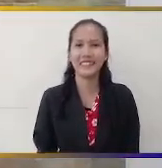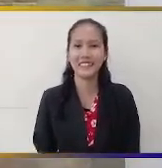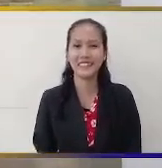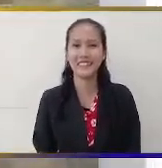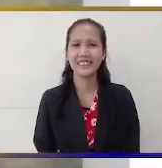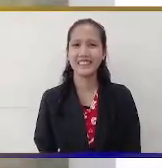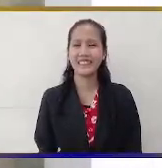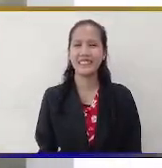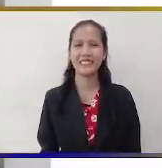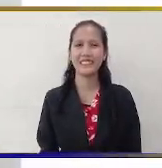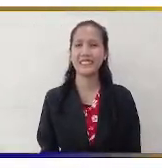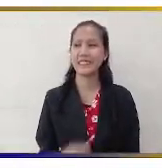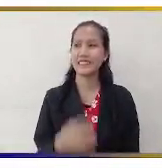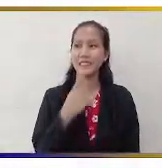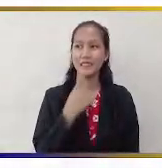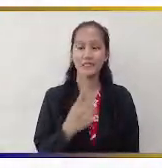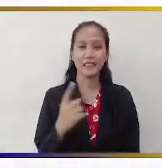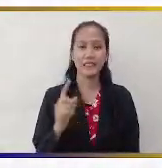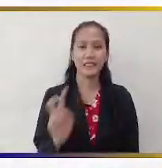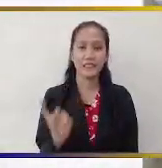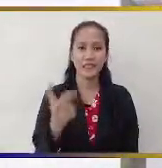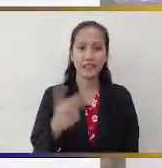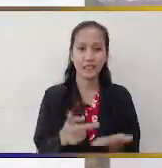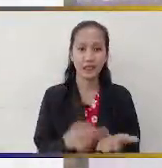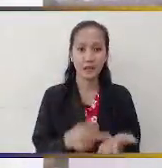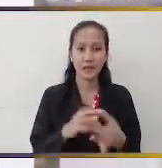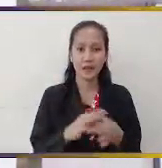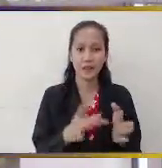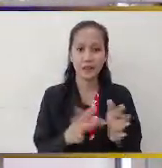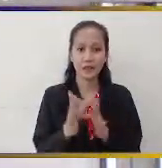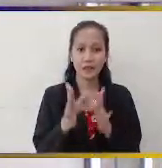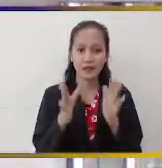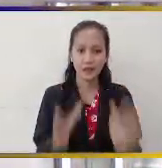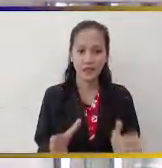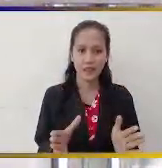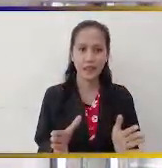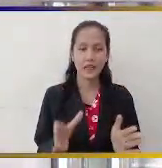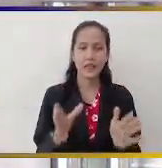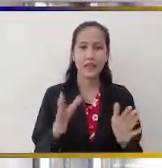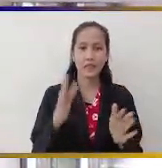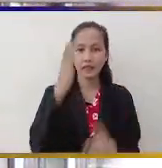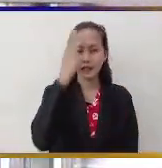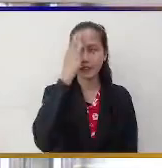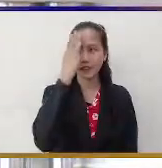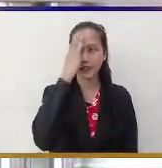life. The second part of the Christian life is learning how to live.